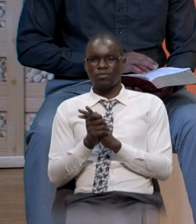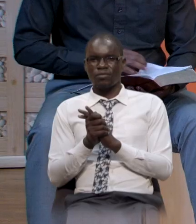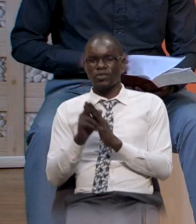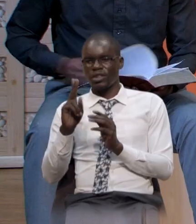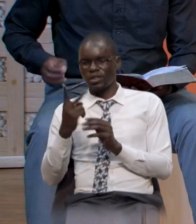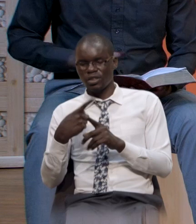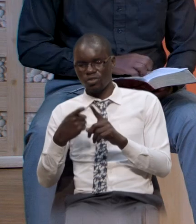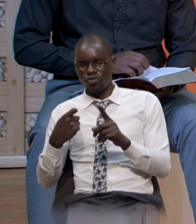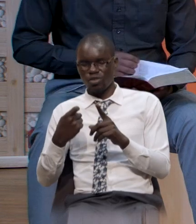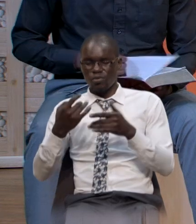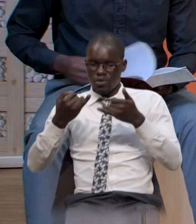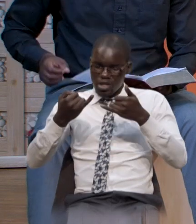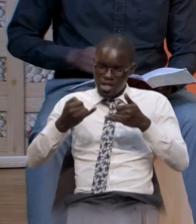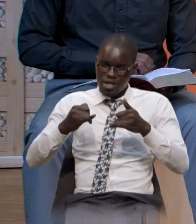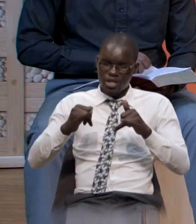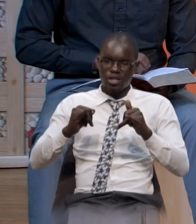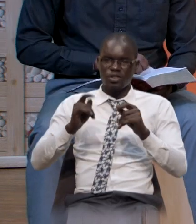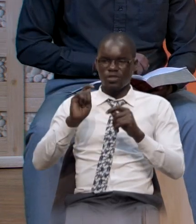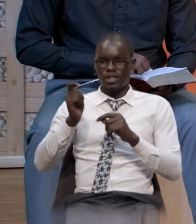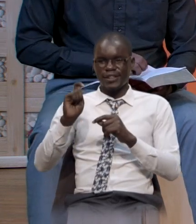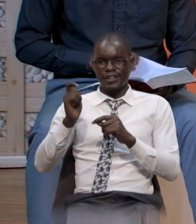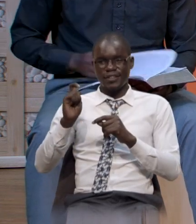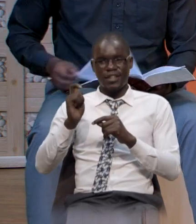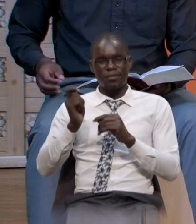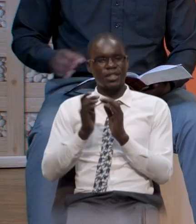you're not long-sighted. I can see your eyes.